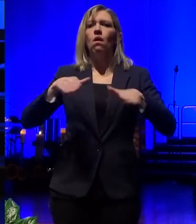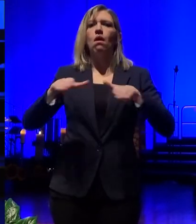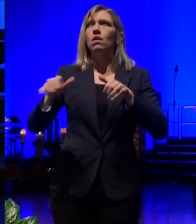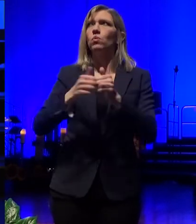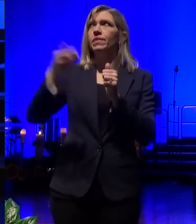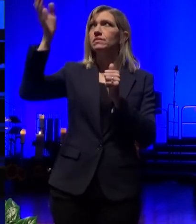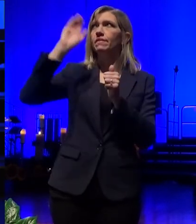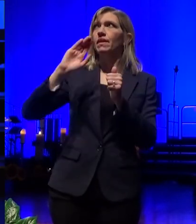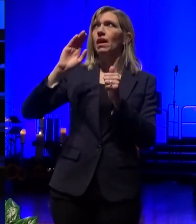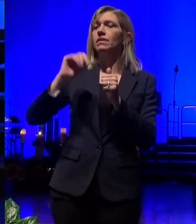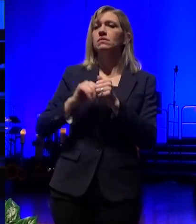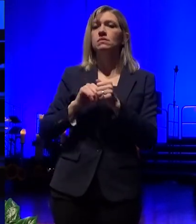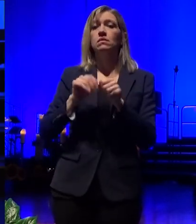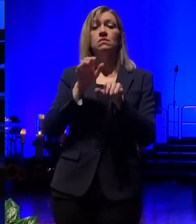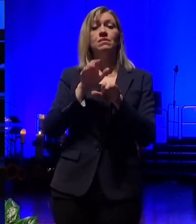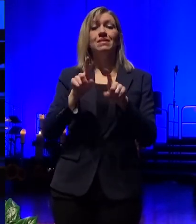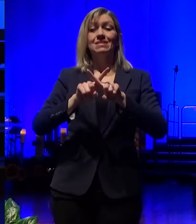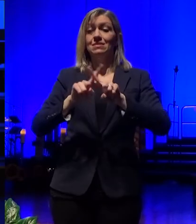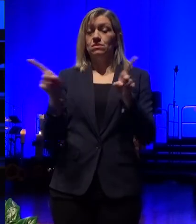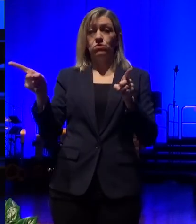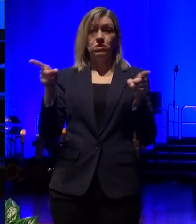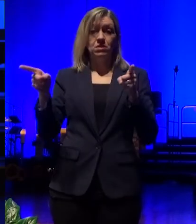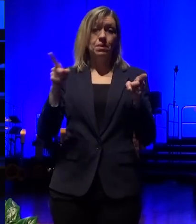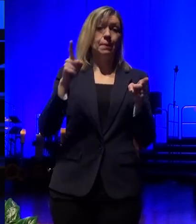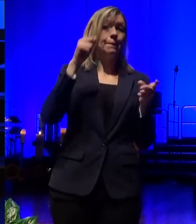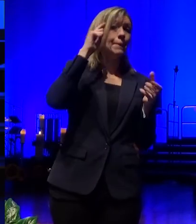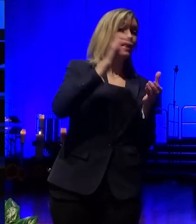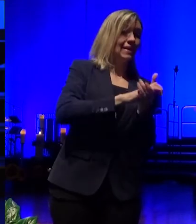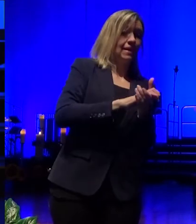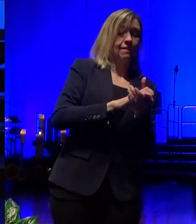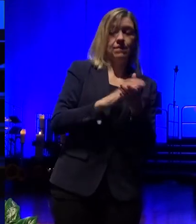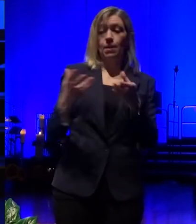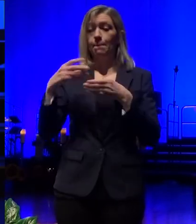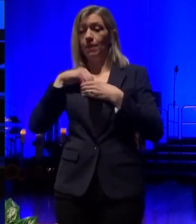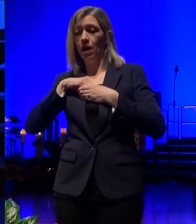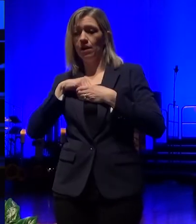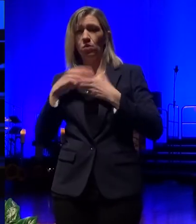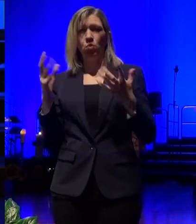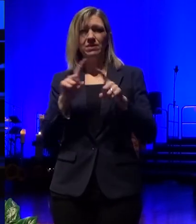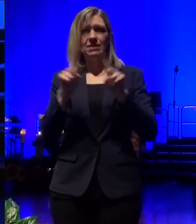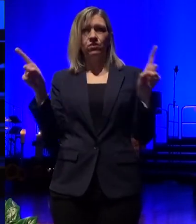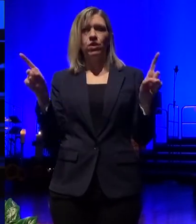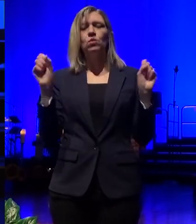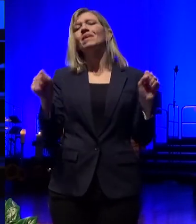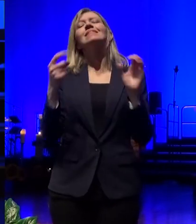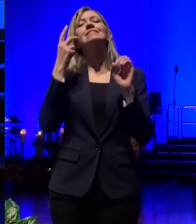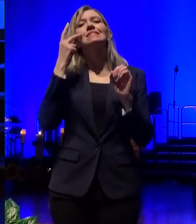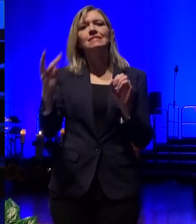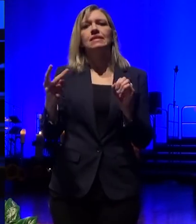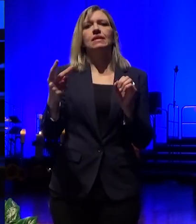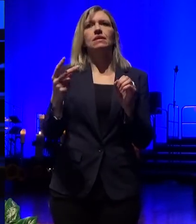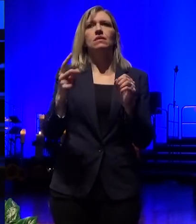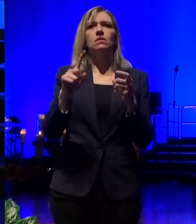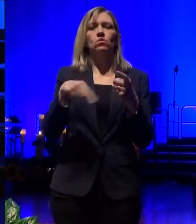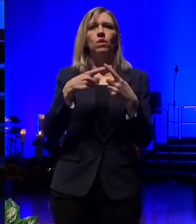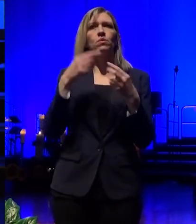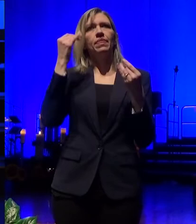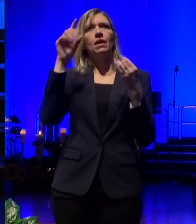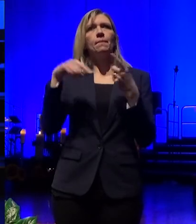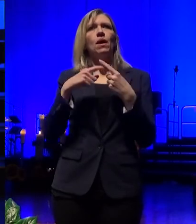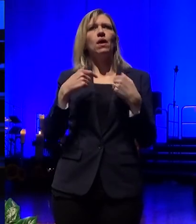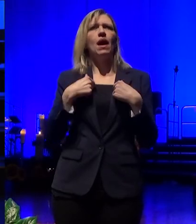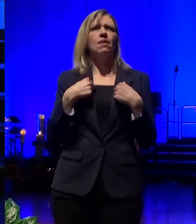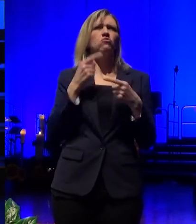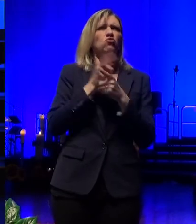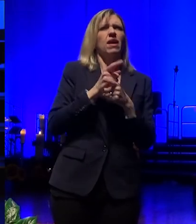The dissonance between what we believe and what we embody shows itself to us by what we're righteous about or afraid of.